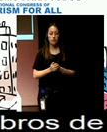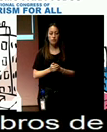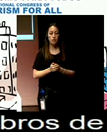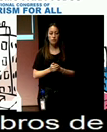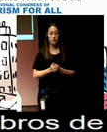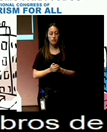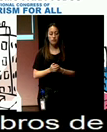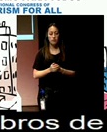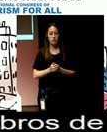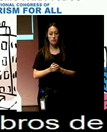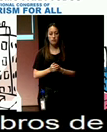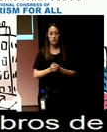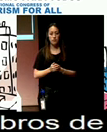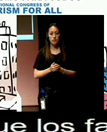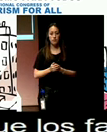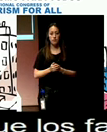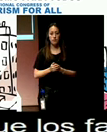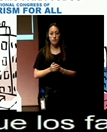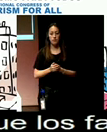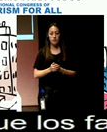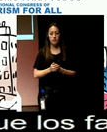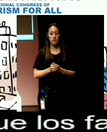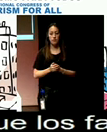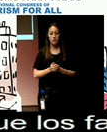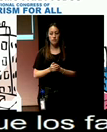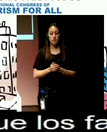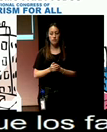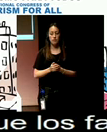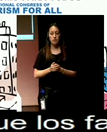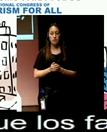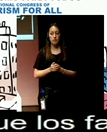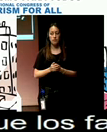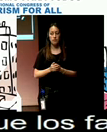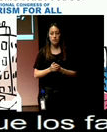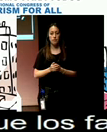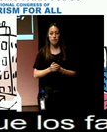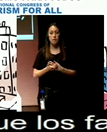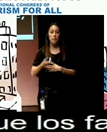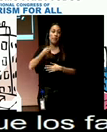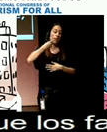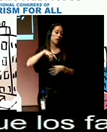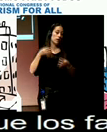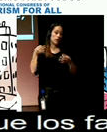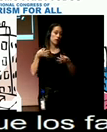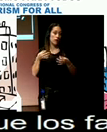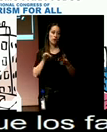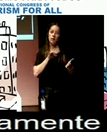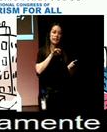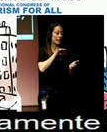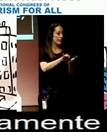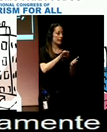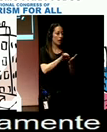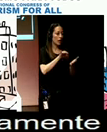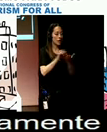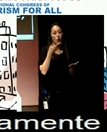were that, one, we had to service 4 target groups, being them young